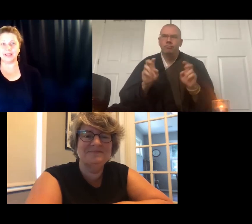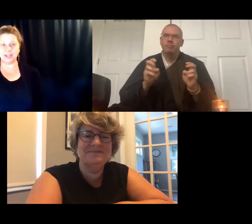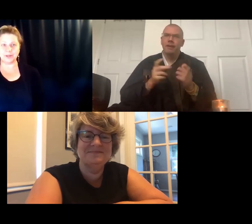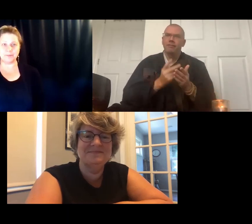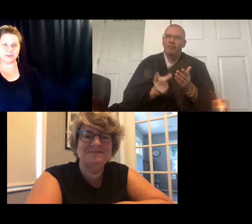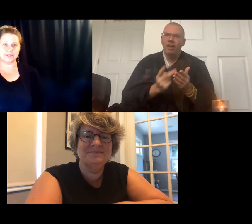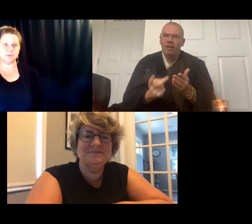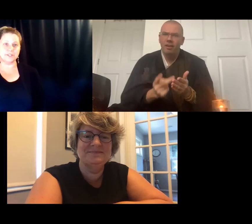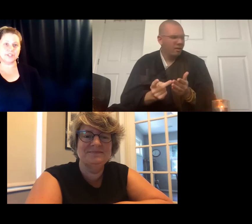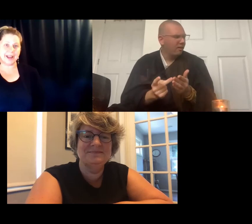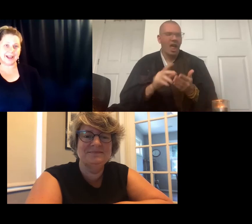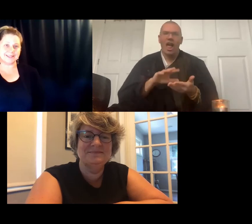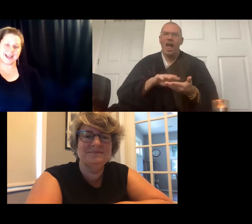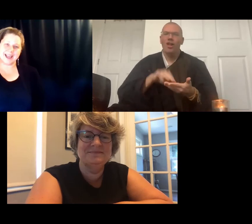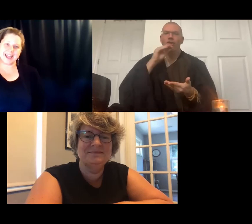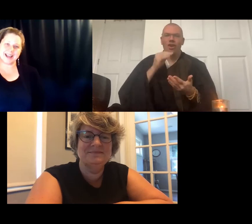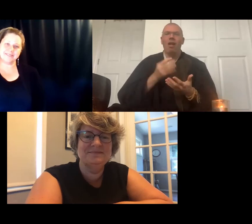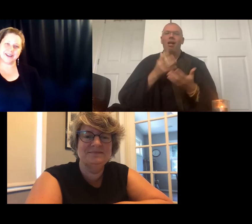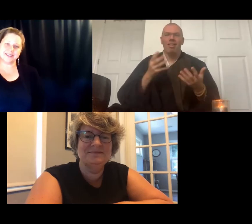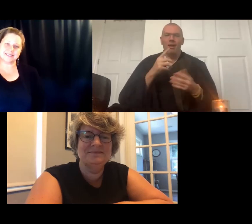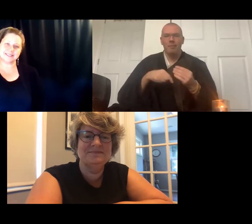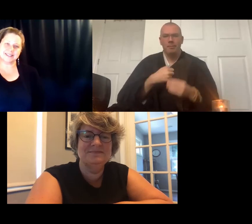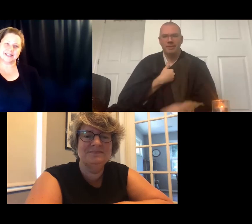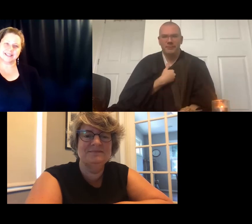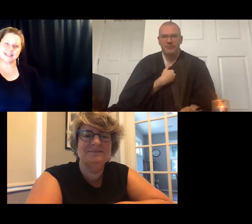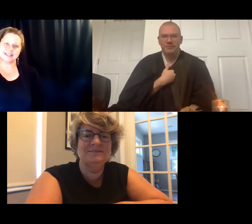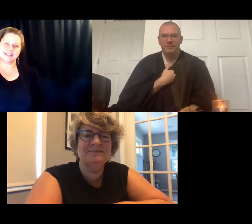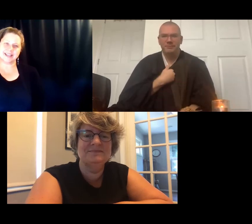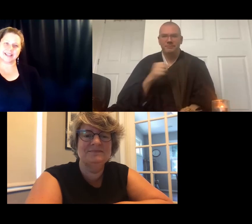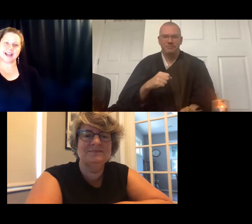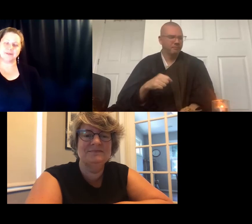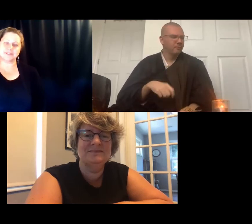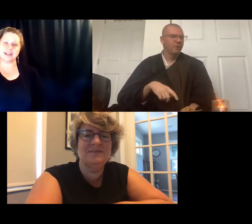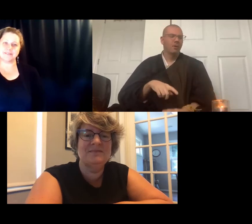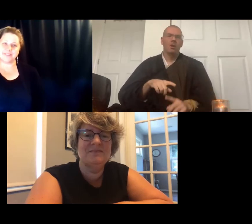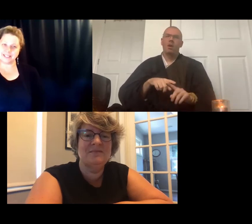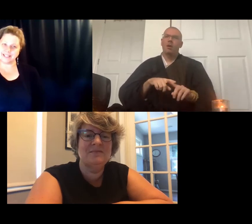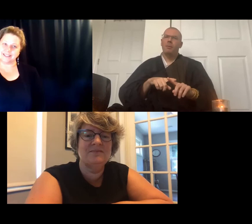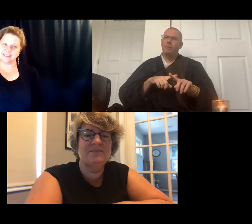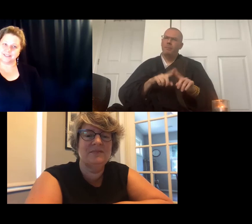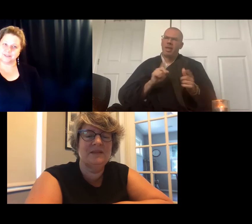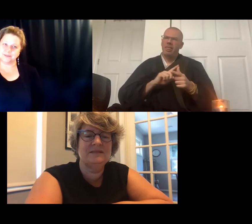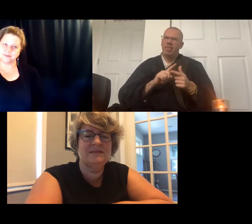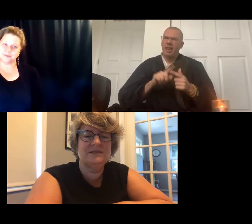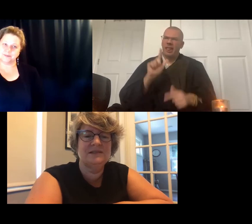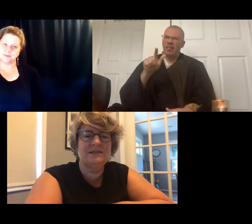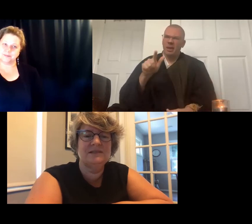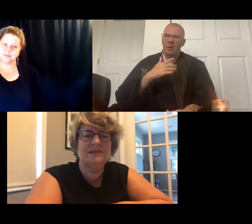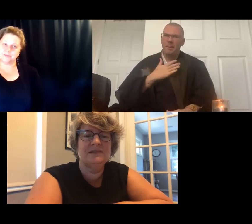a hearing person would chant. And I felt like I was failing.